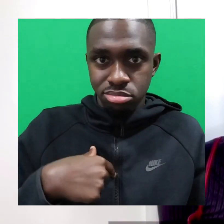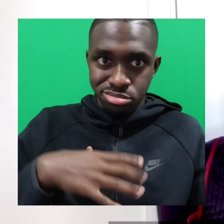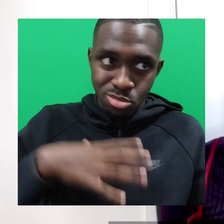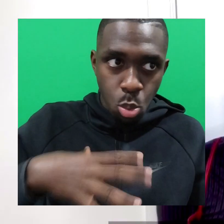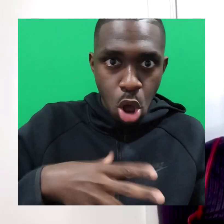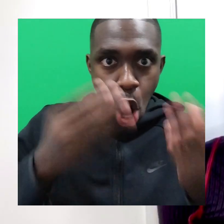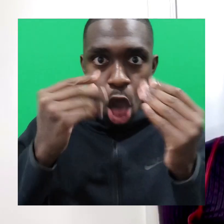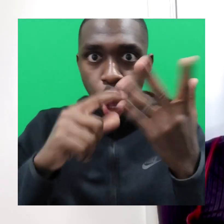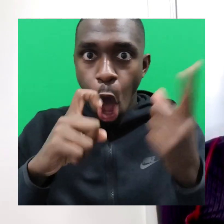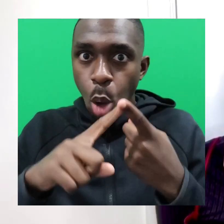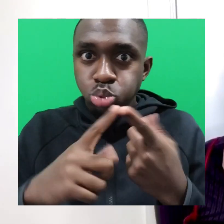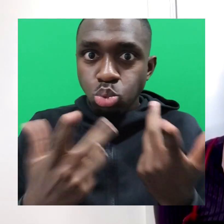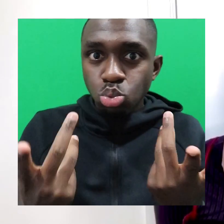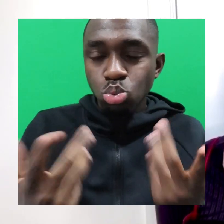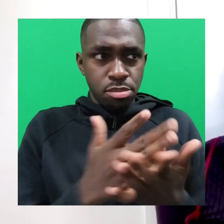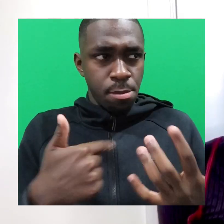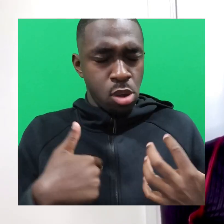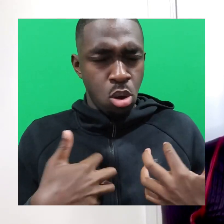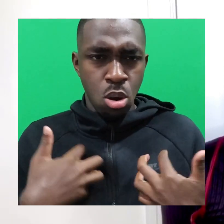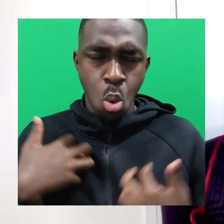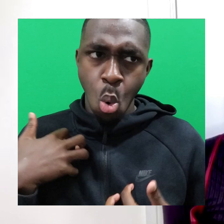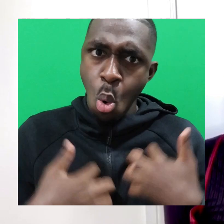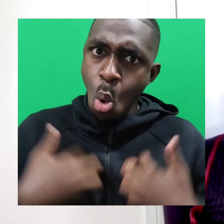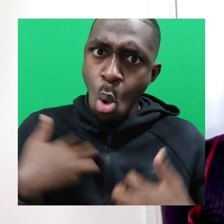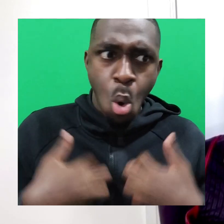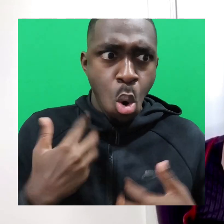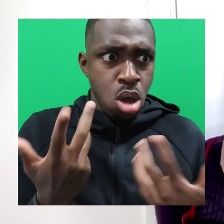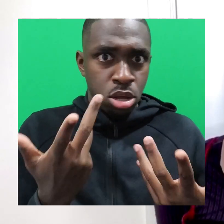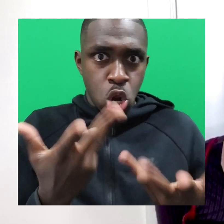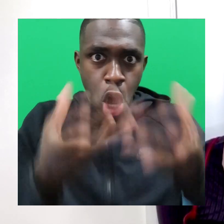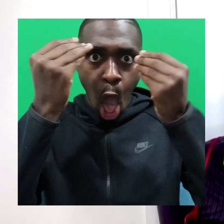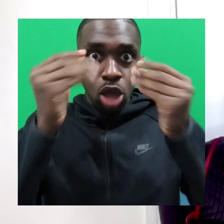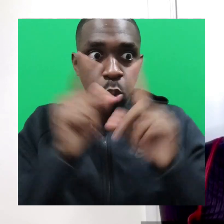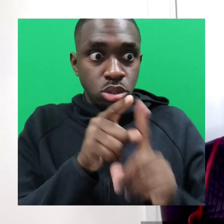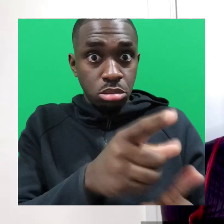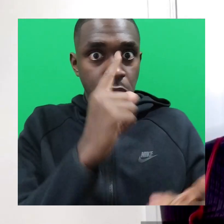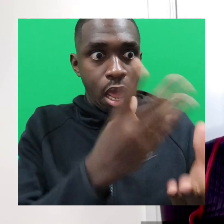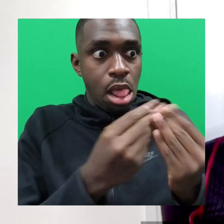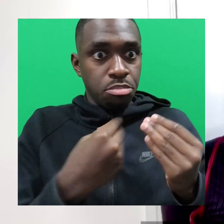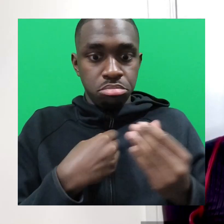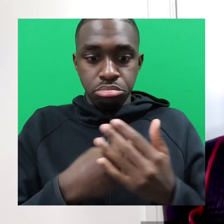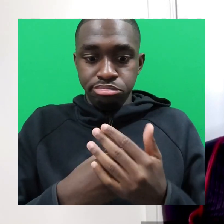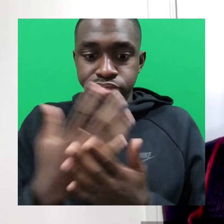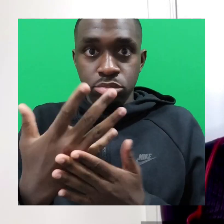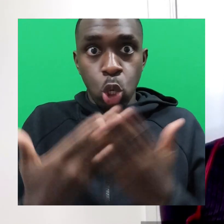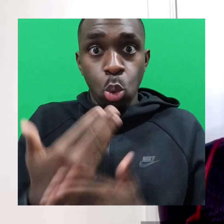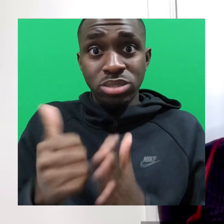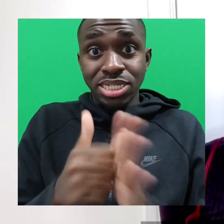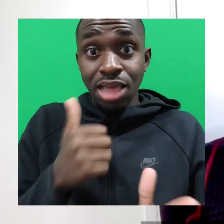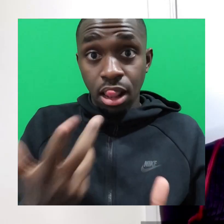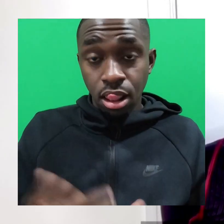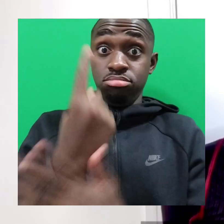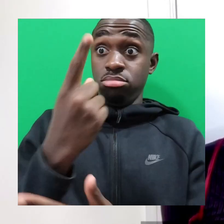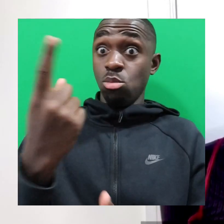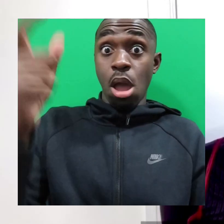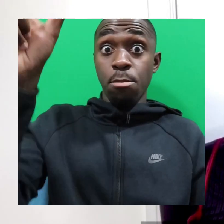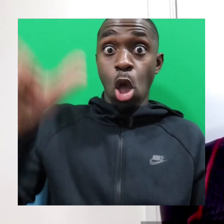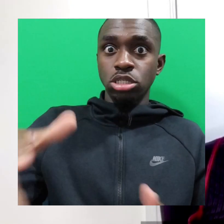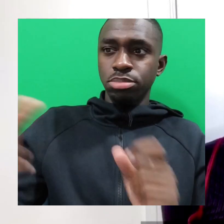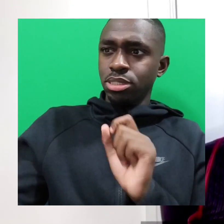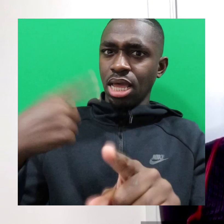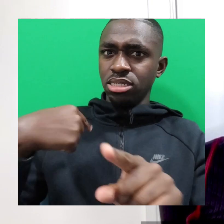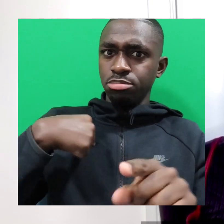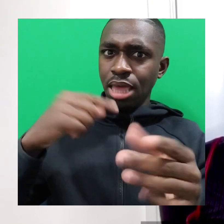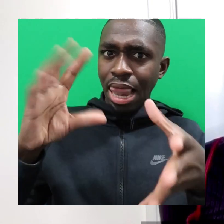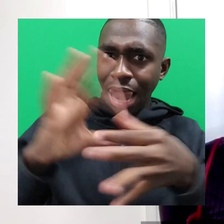industry. So I would tweet a lot about wanting to learn how to code because it was something that I was genuinely interested in picking